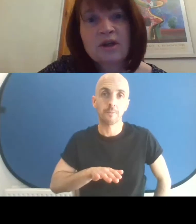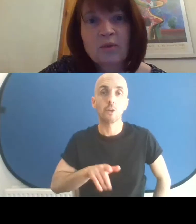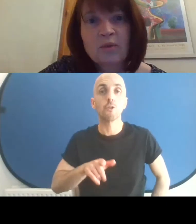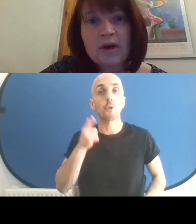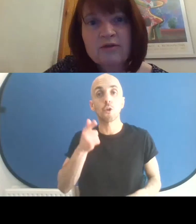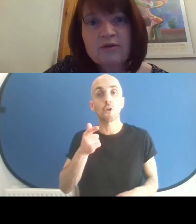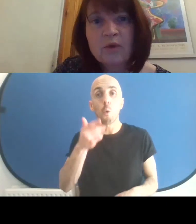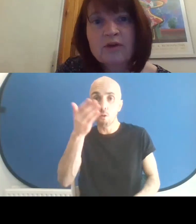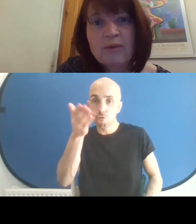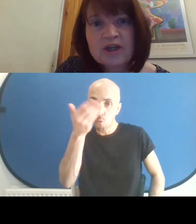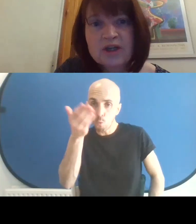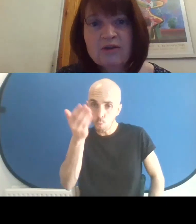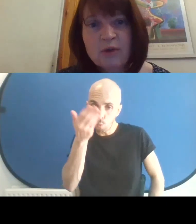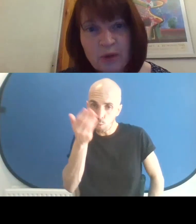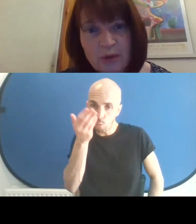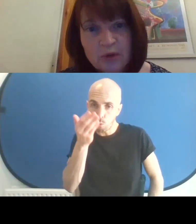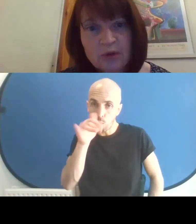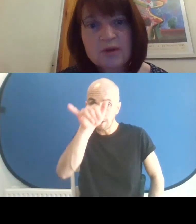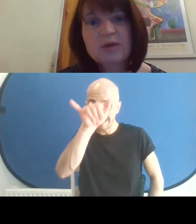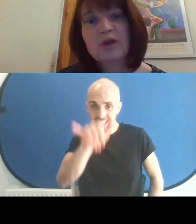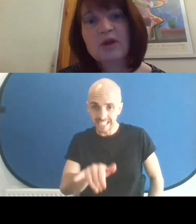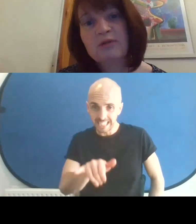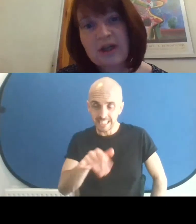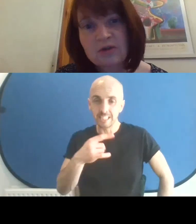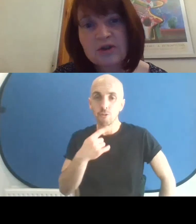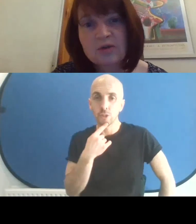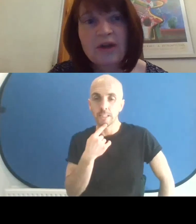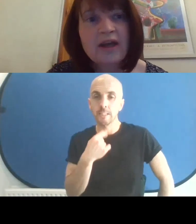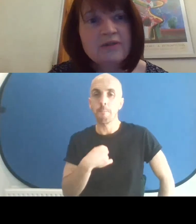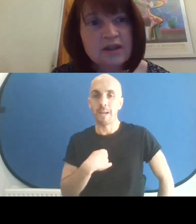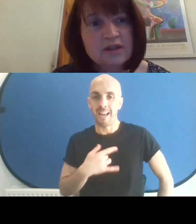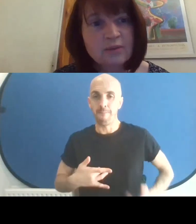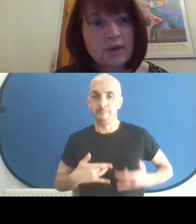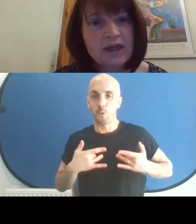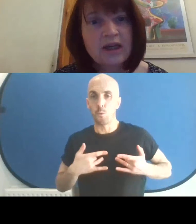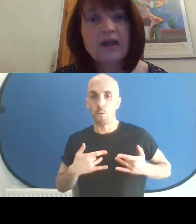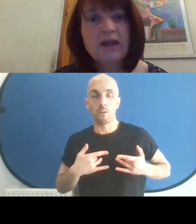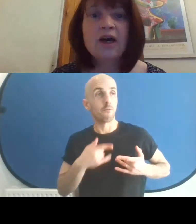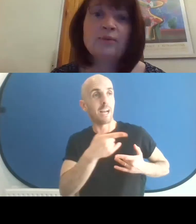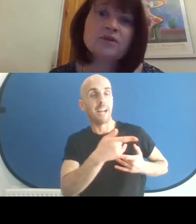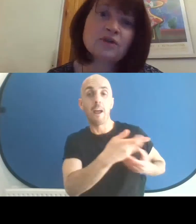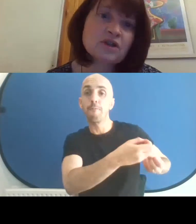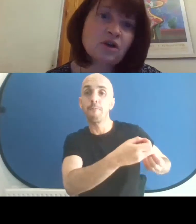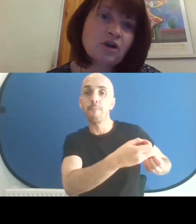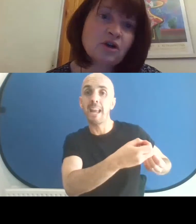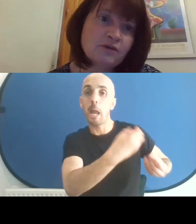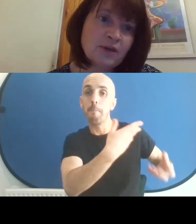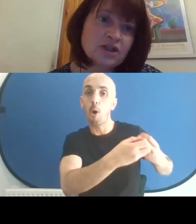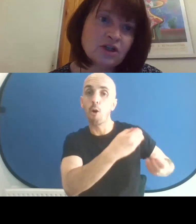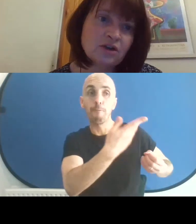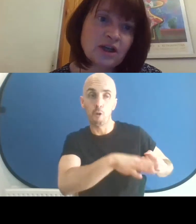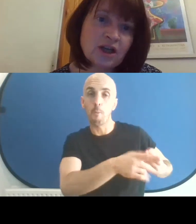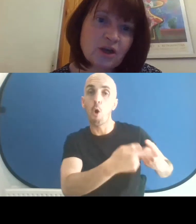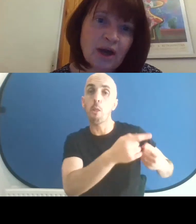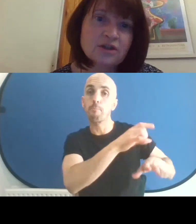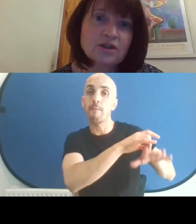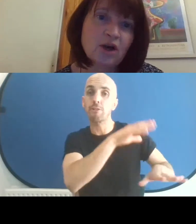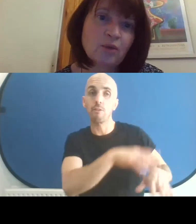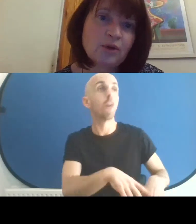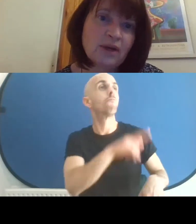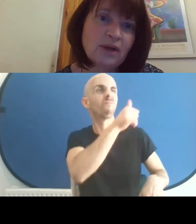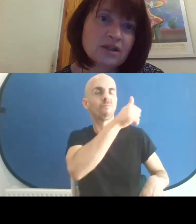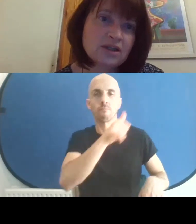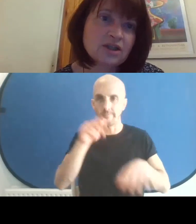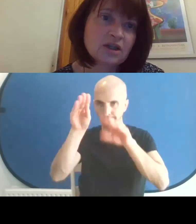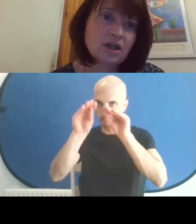and also what information you have from other people, so other professionals, and when they've seen somebody. So there's a lot of information that you'd think about